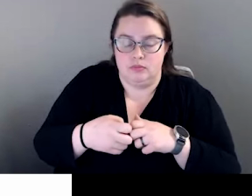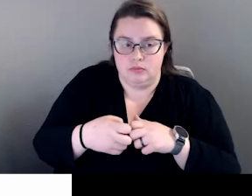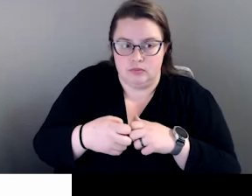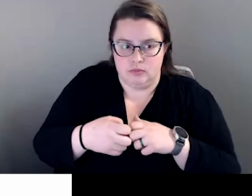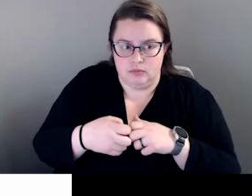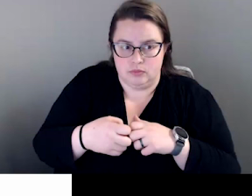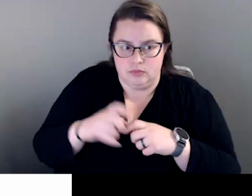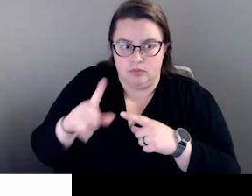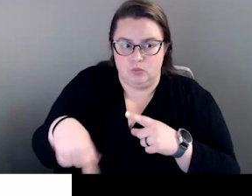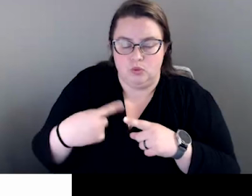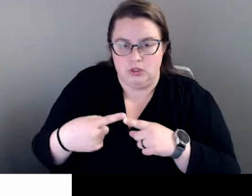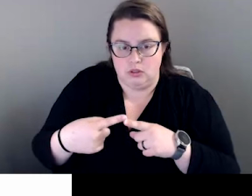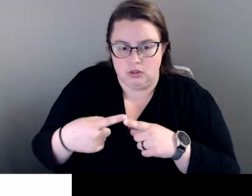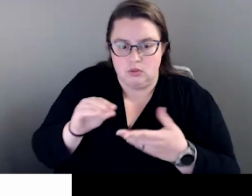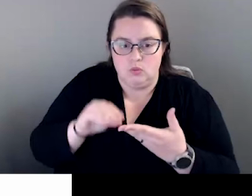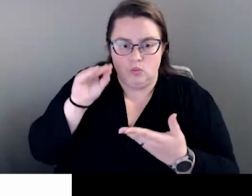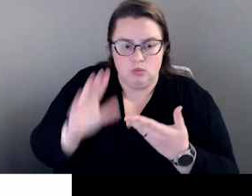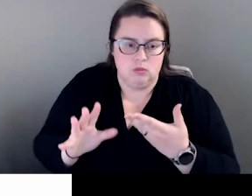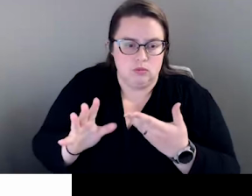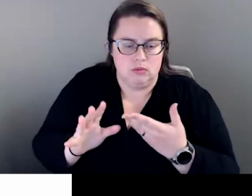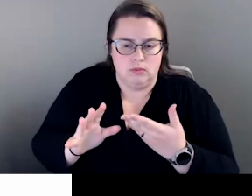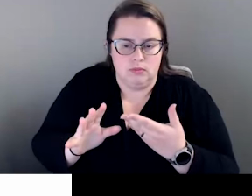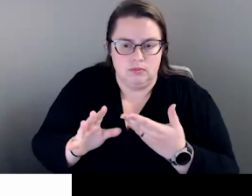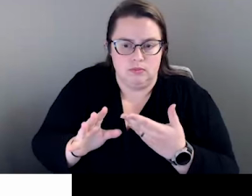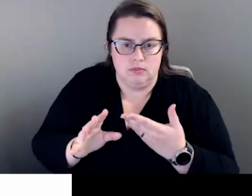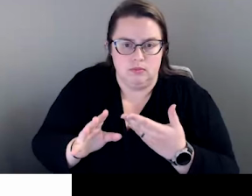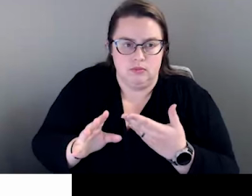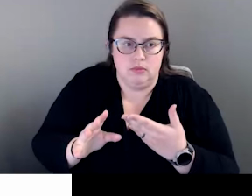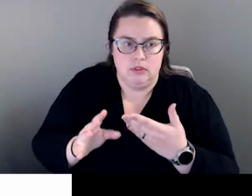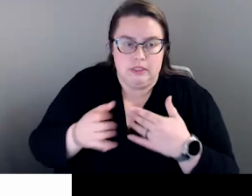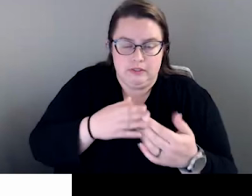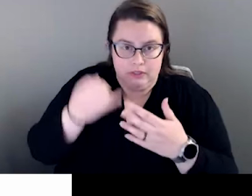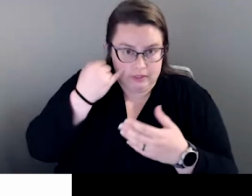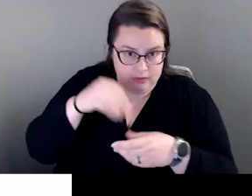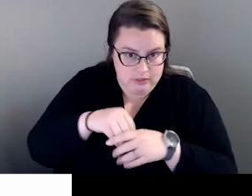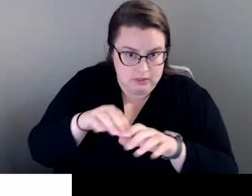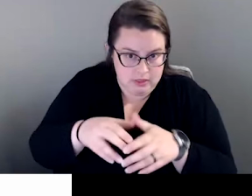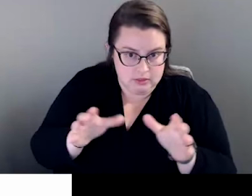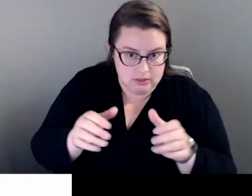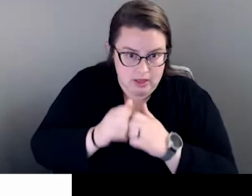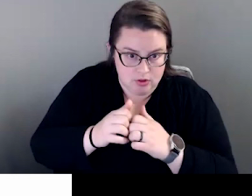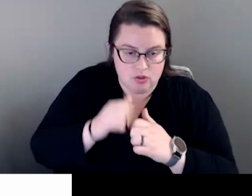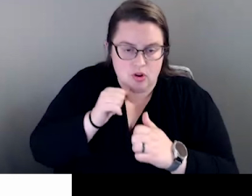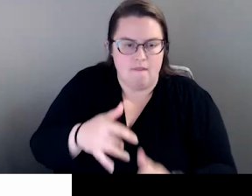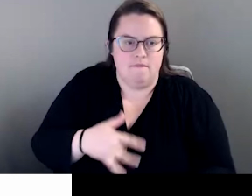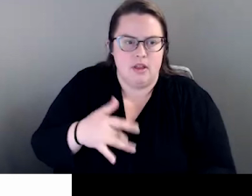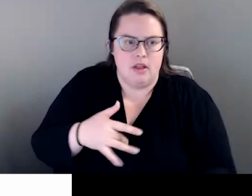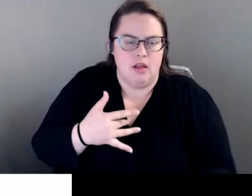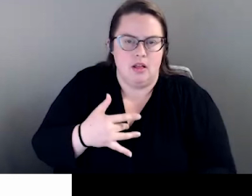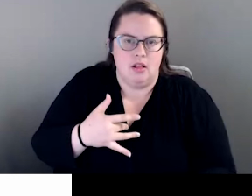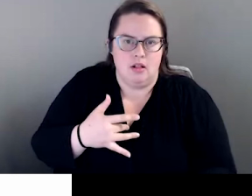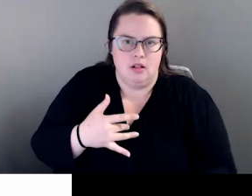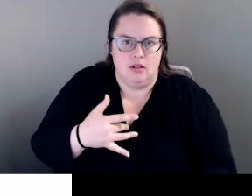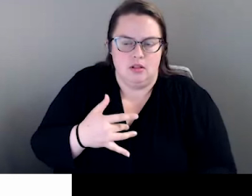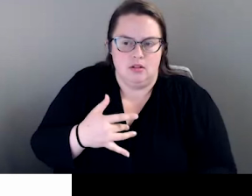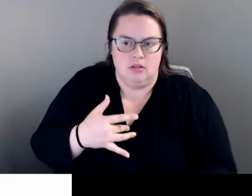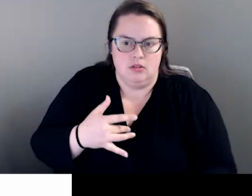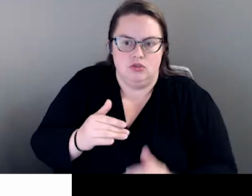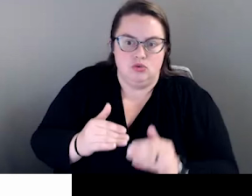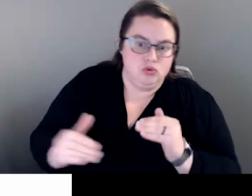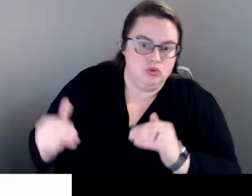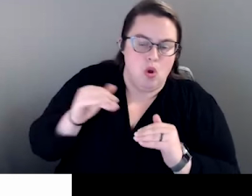the students, even if they were in class together, didn't feel uncomfortable enough to need